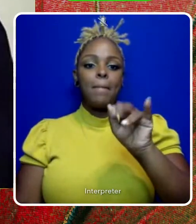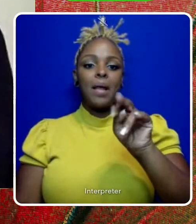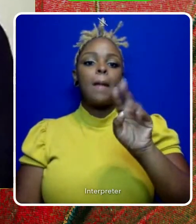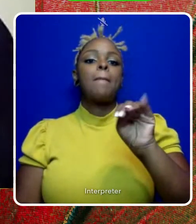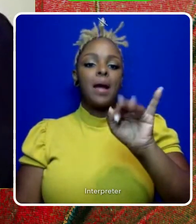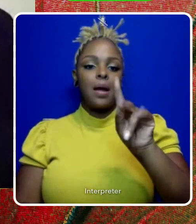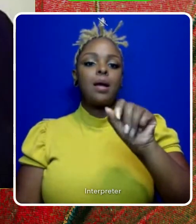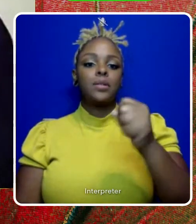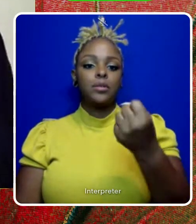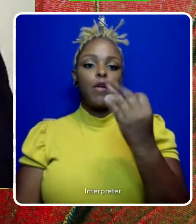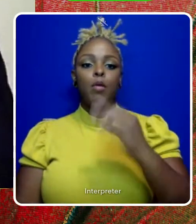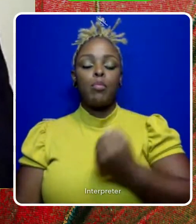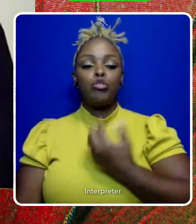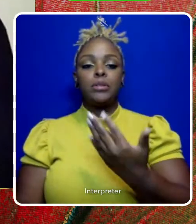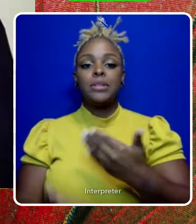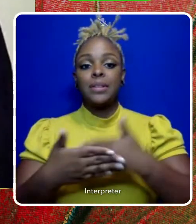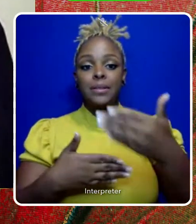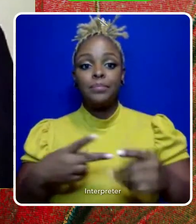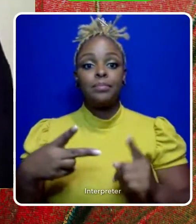Louis.